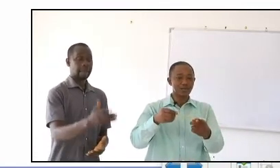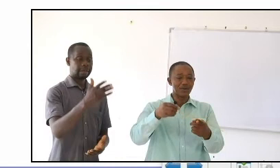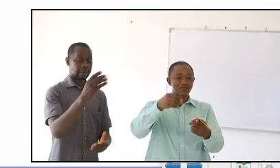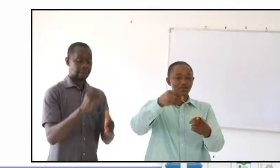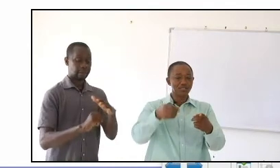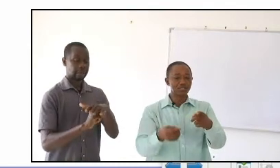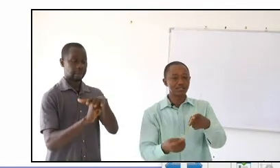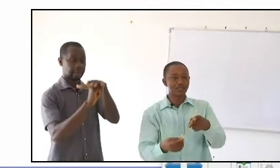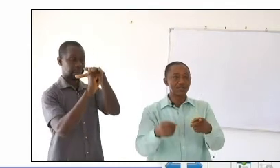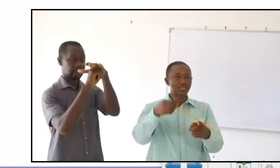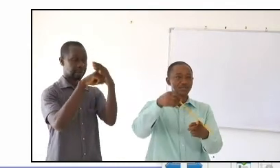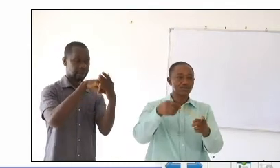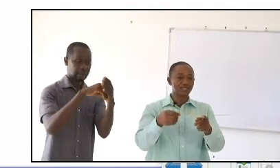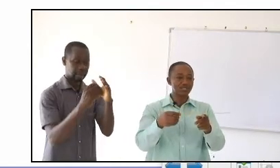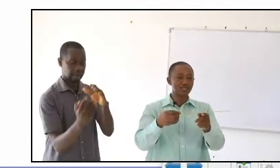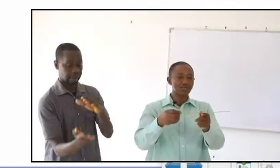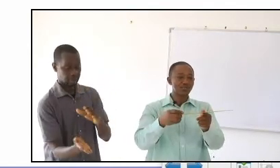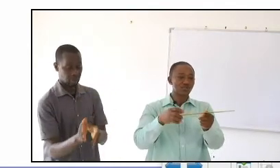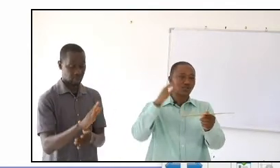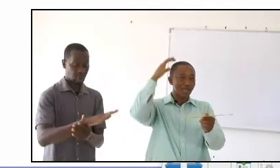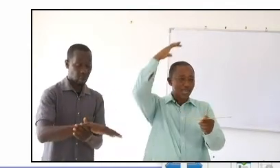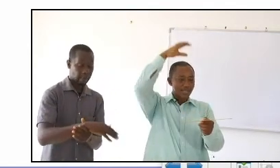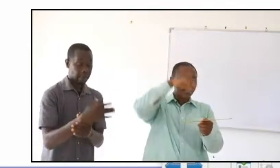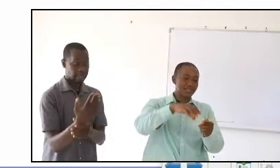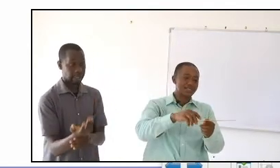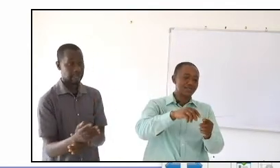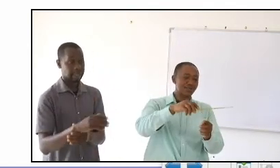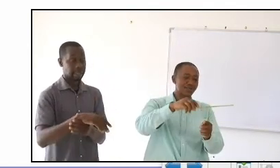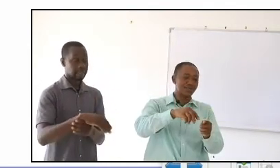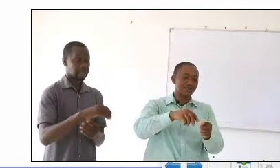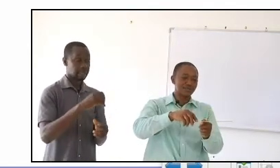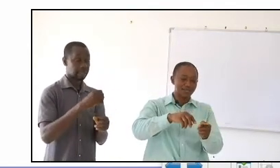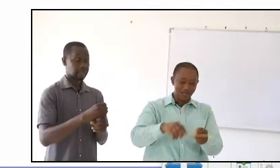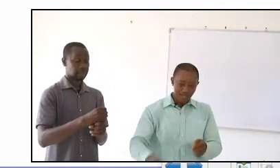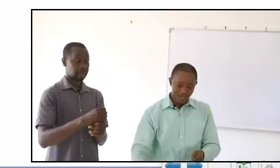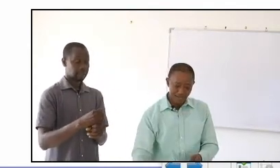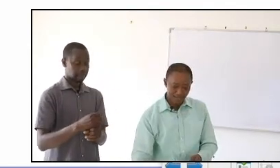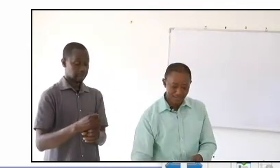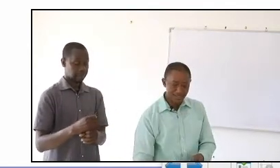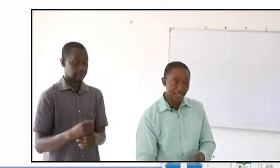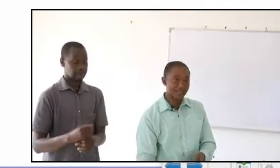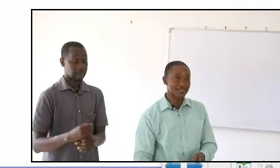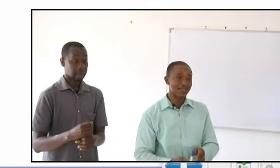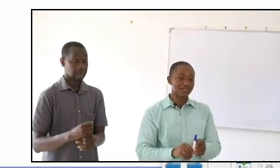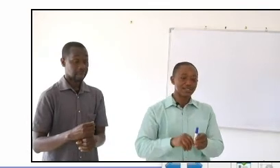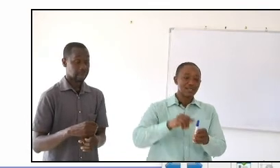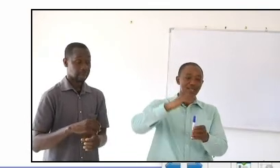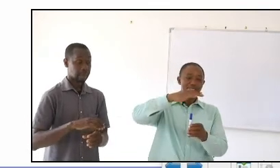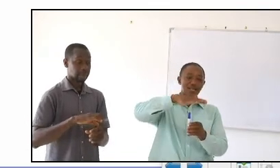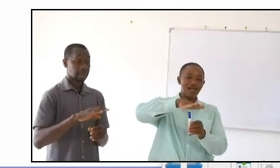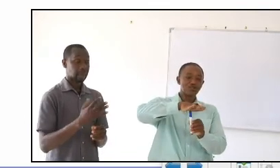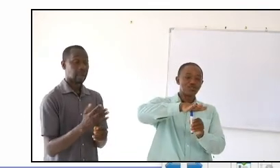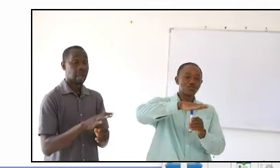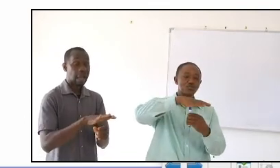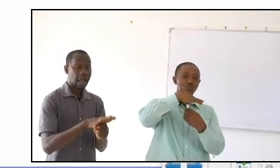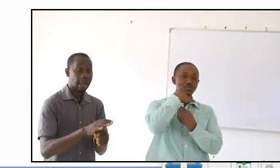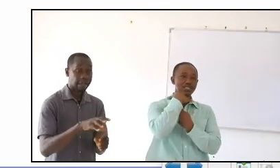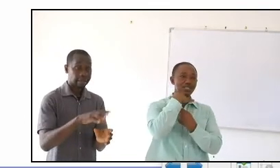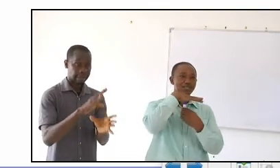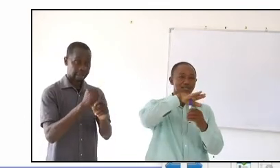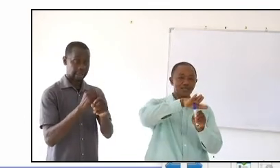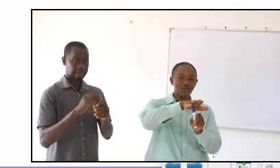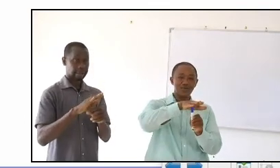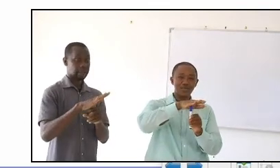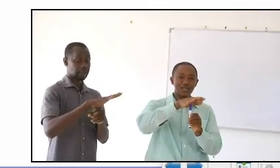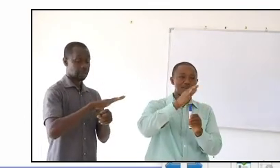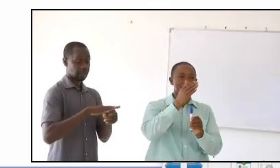support about which the machine rotates. So your head is resting on the pivot, and in this instance, it allows you to